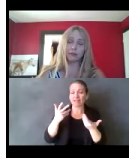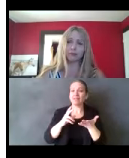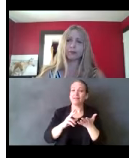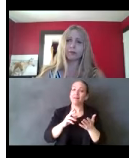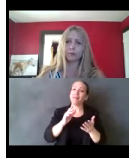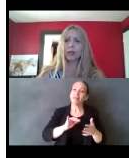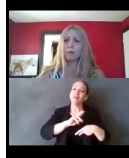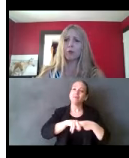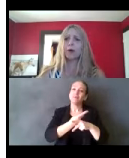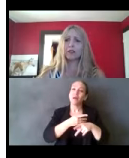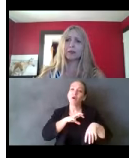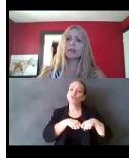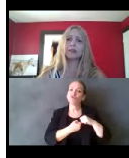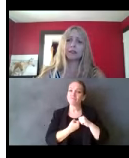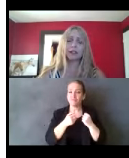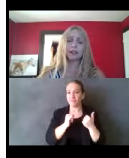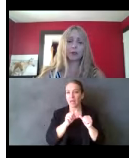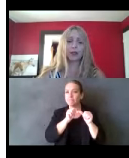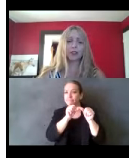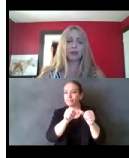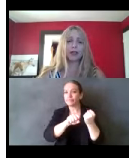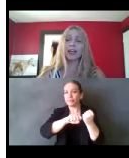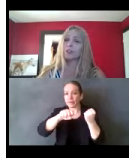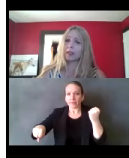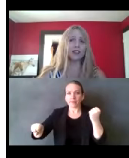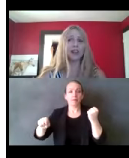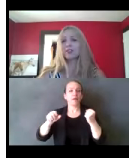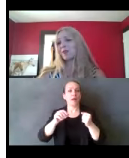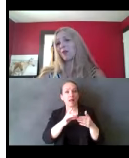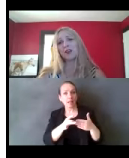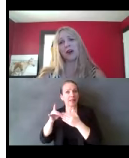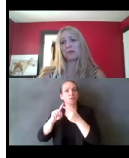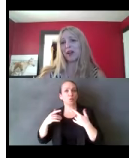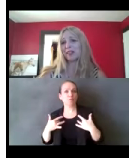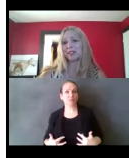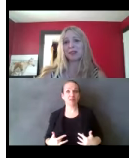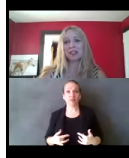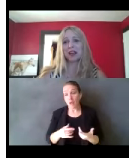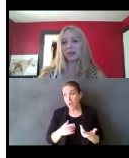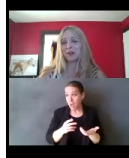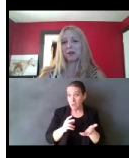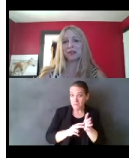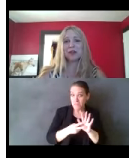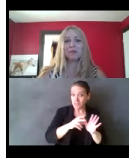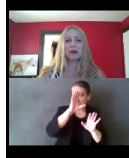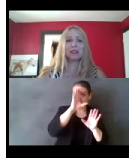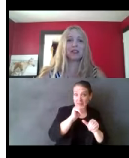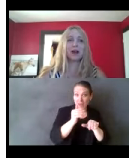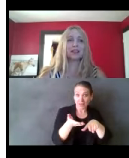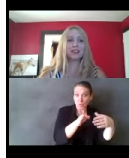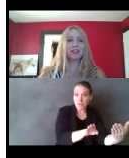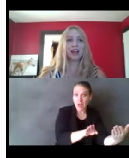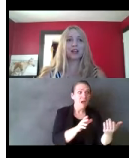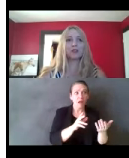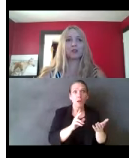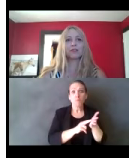and more possibility of leading in depression. Expected losses are always hard. I'm not dismissing that at all. But, you know,